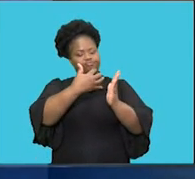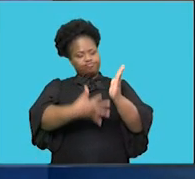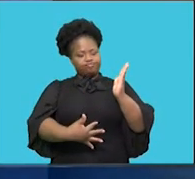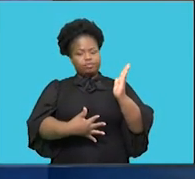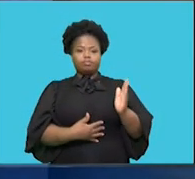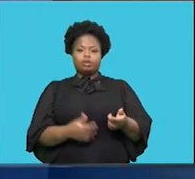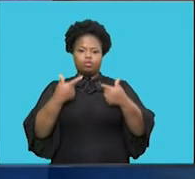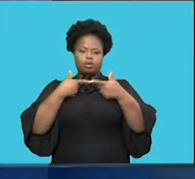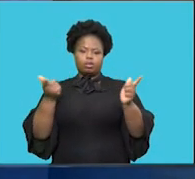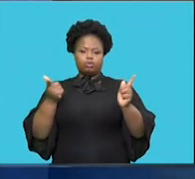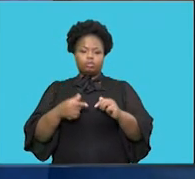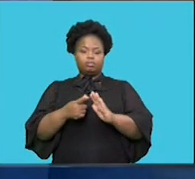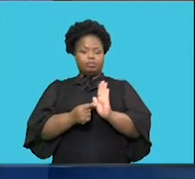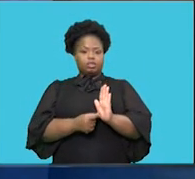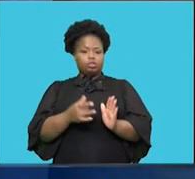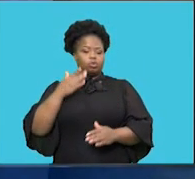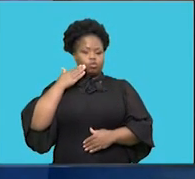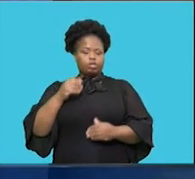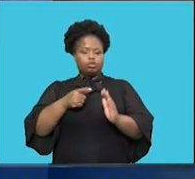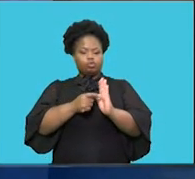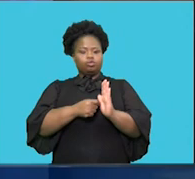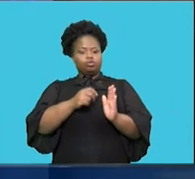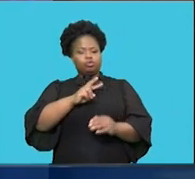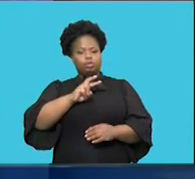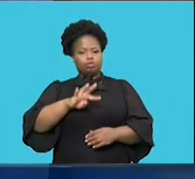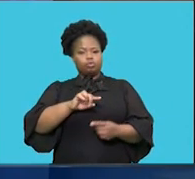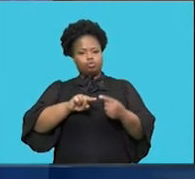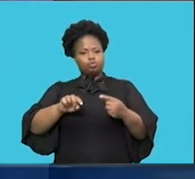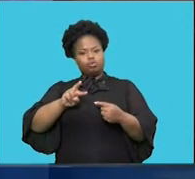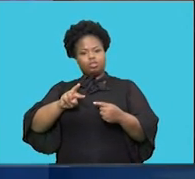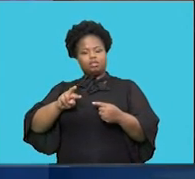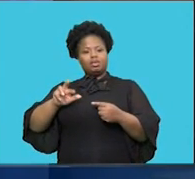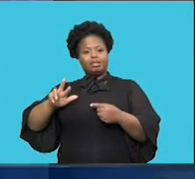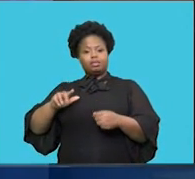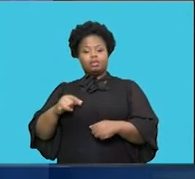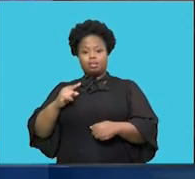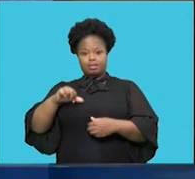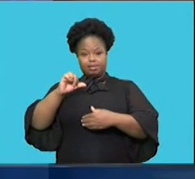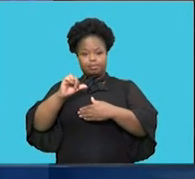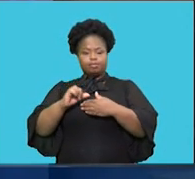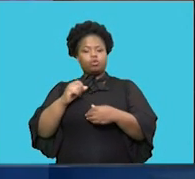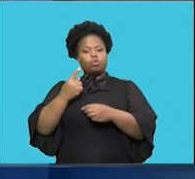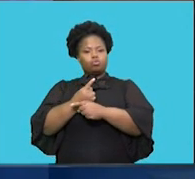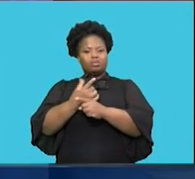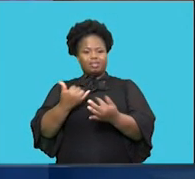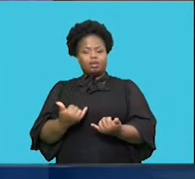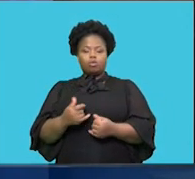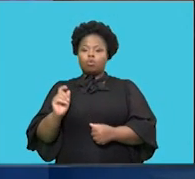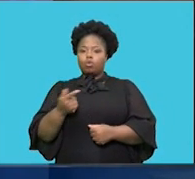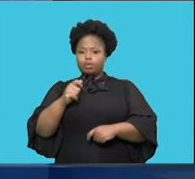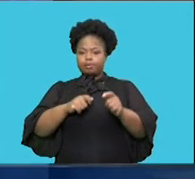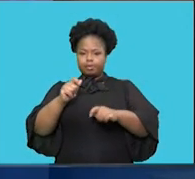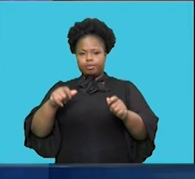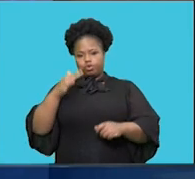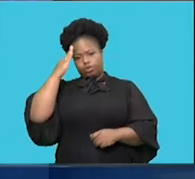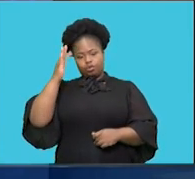la 18 ho ya fihlela ka la 19 kgweding ya Pudungwana monongwaga, moo metjha yohle ya tshebetso